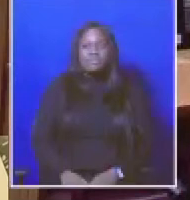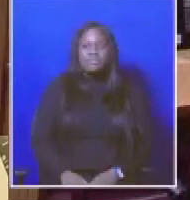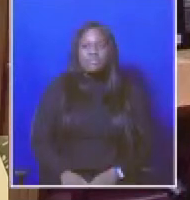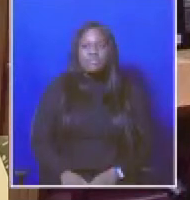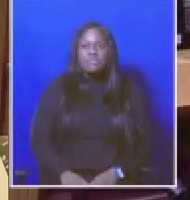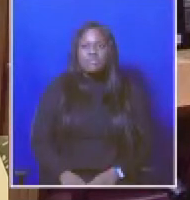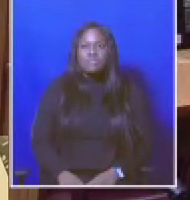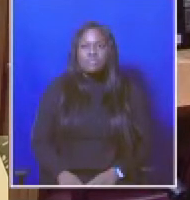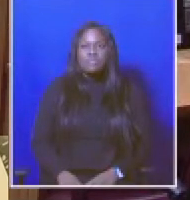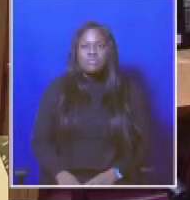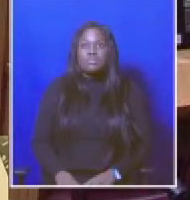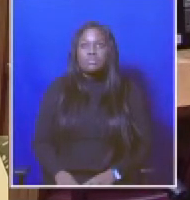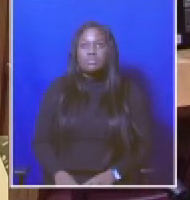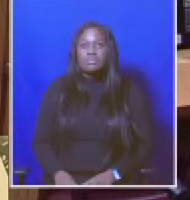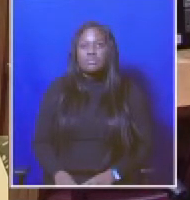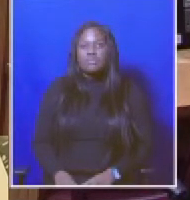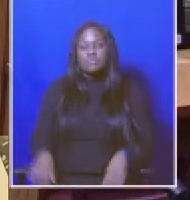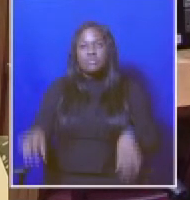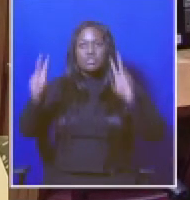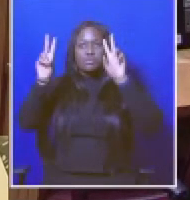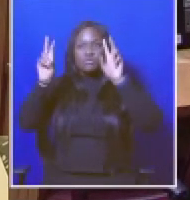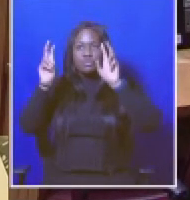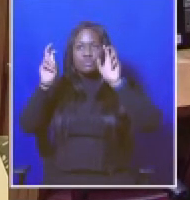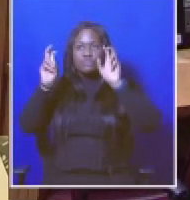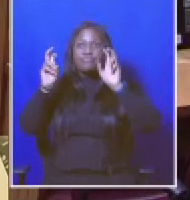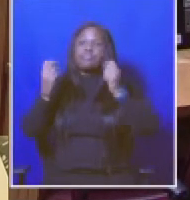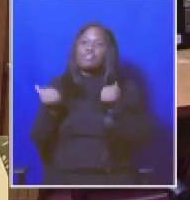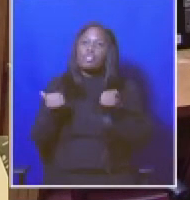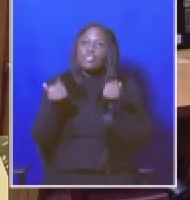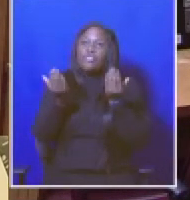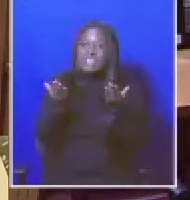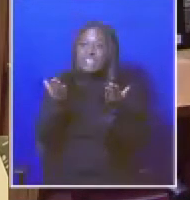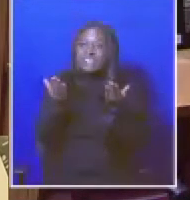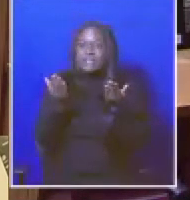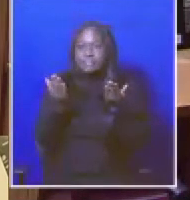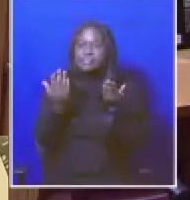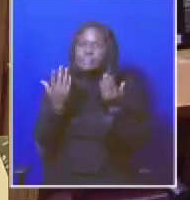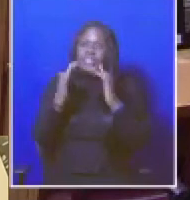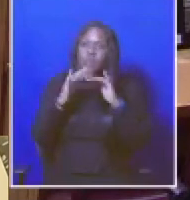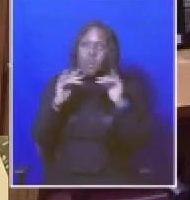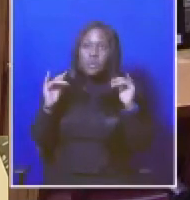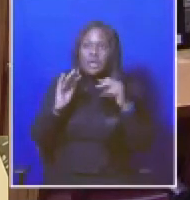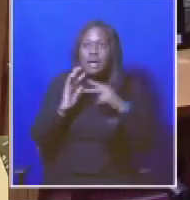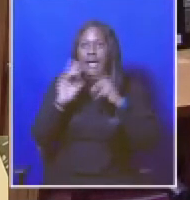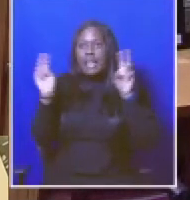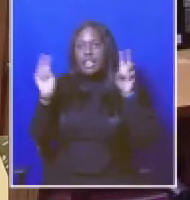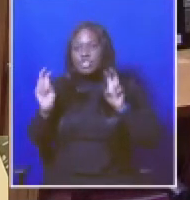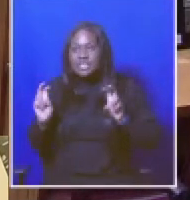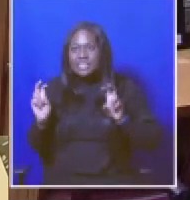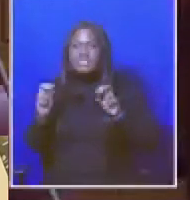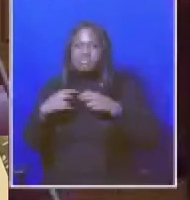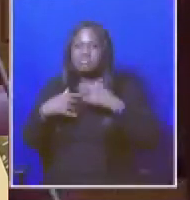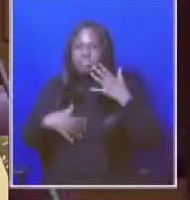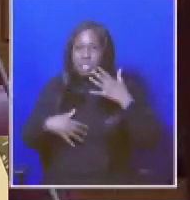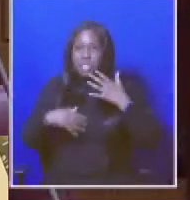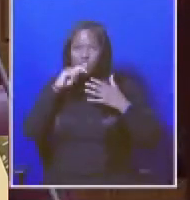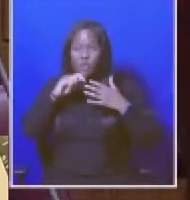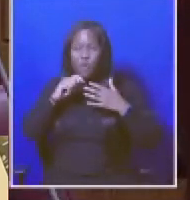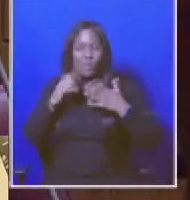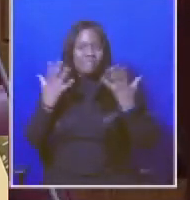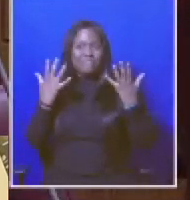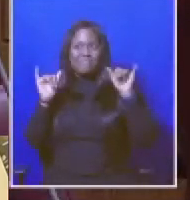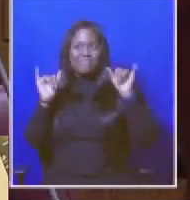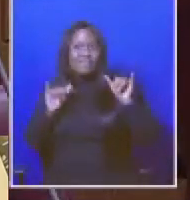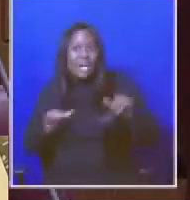When it comes to the issues of service delivery, we know that a one-size-fits-all approach will not work.